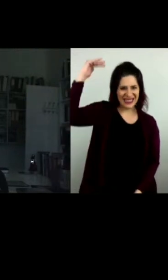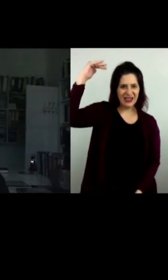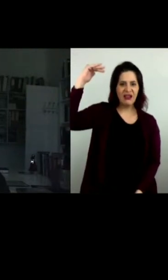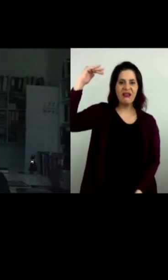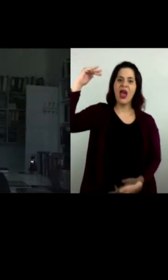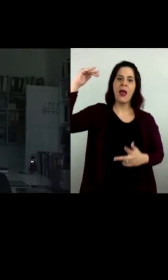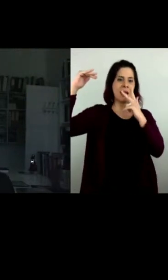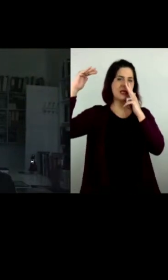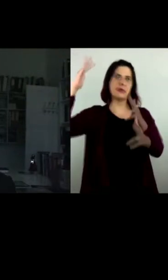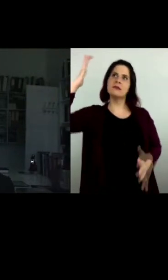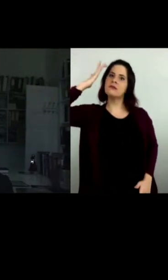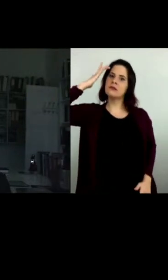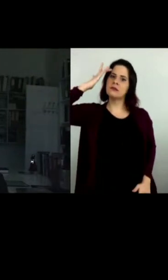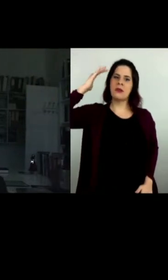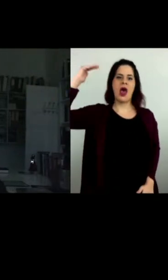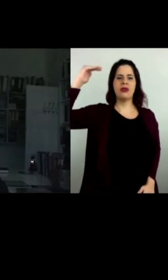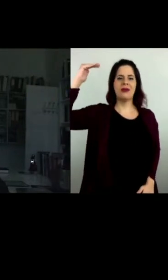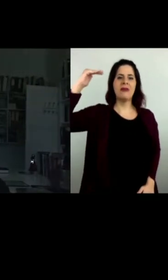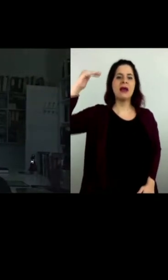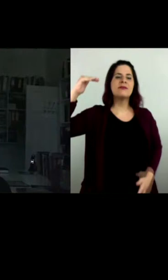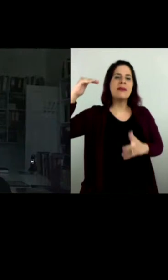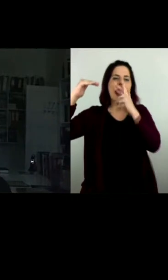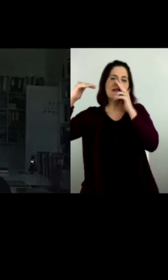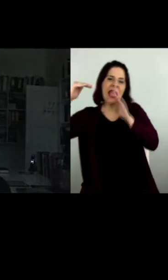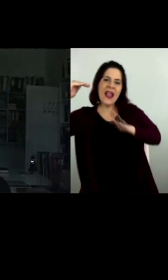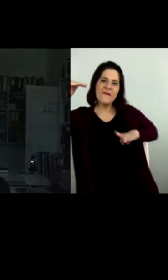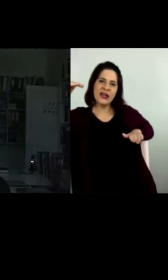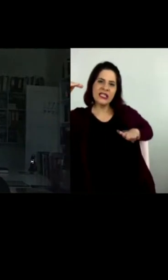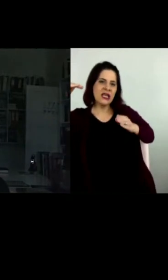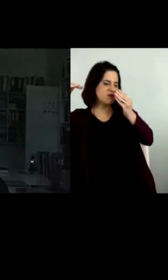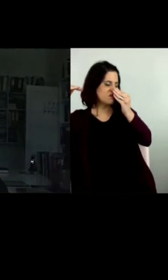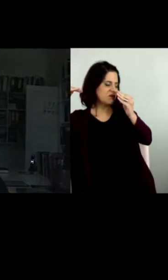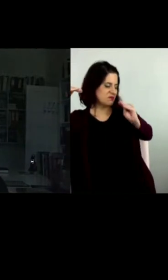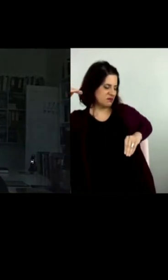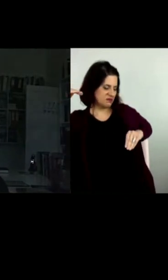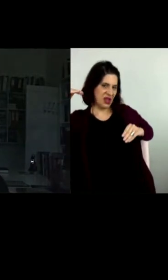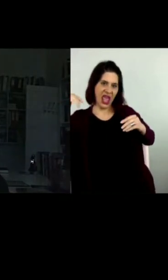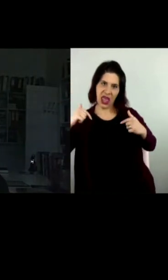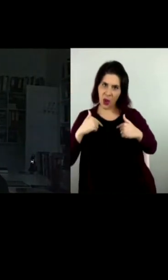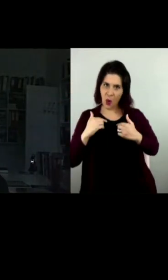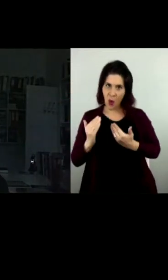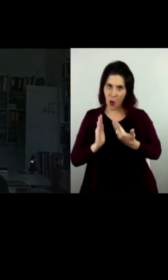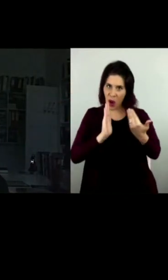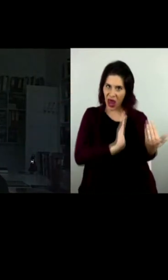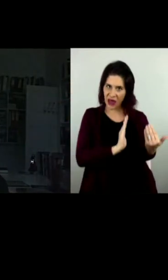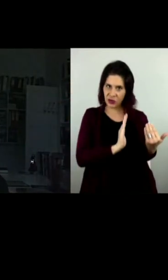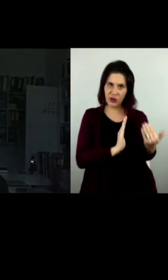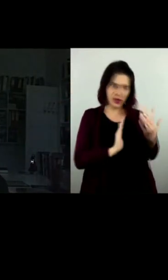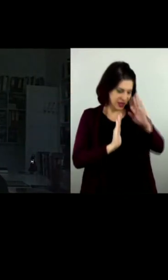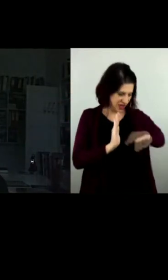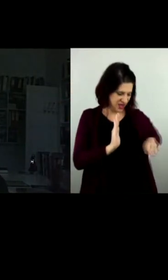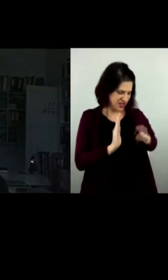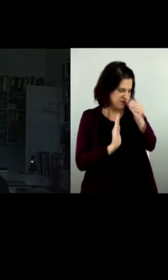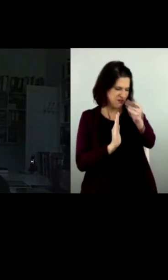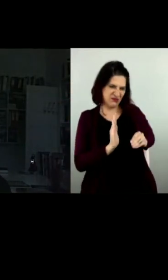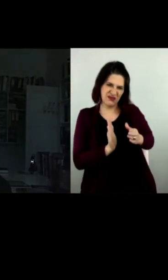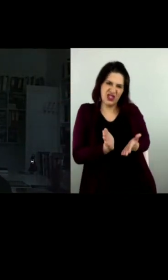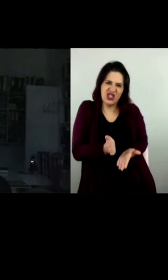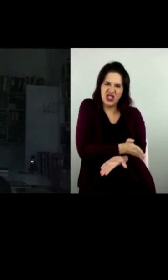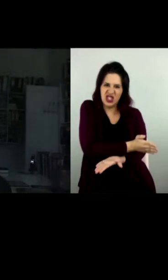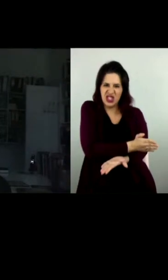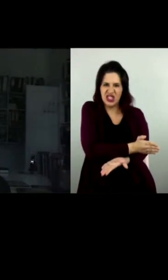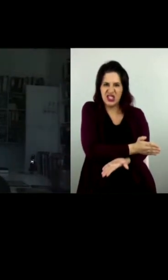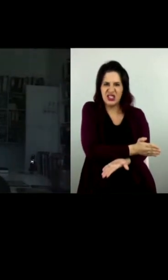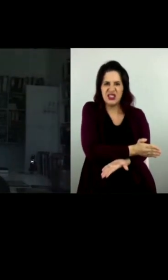to get rid of their childhood selves. They need to get rid of their sense